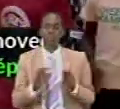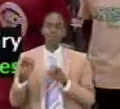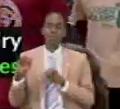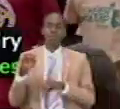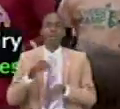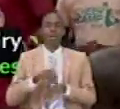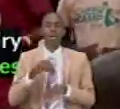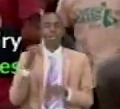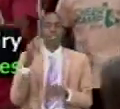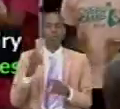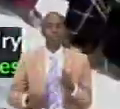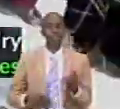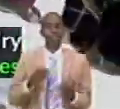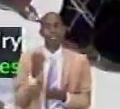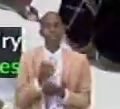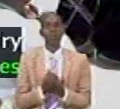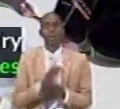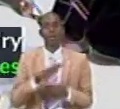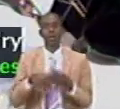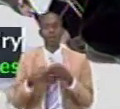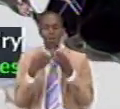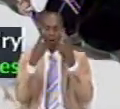hey baby